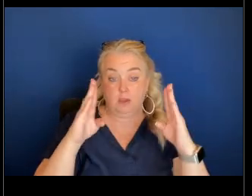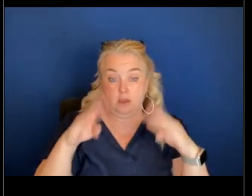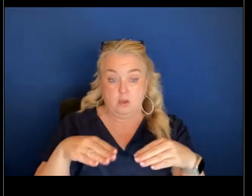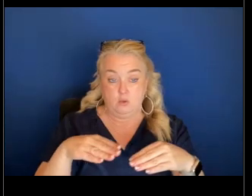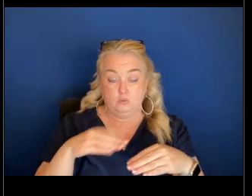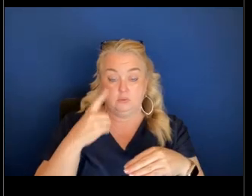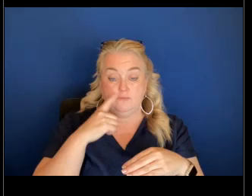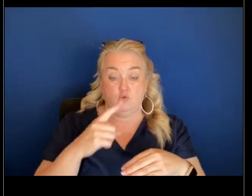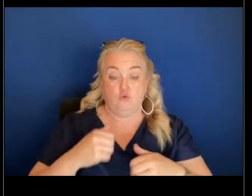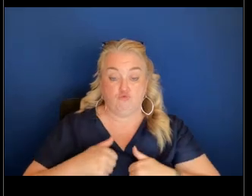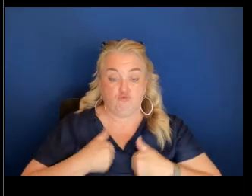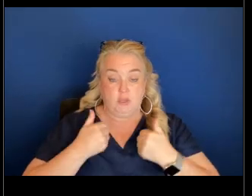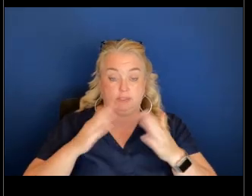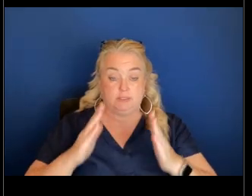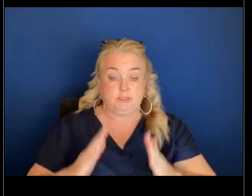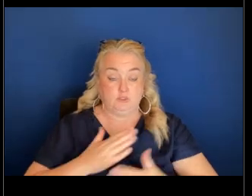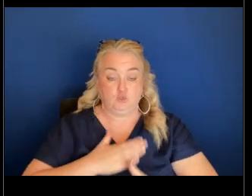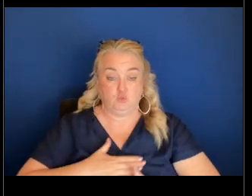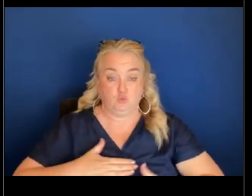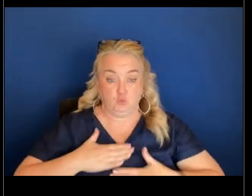residents' enjoyment and use.